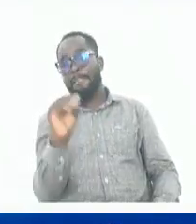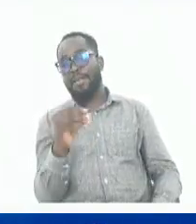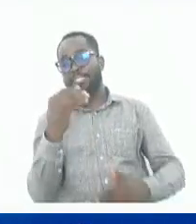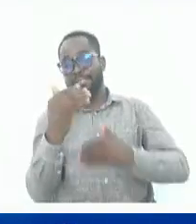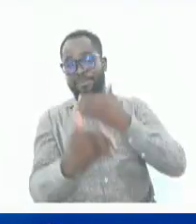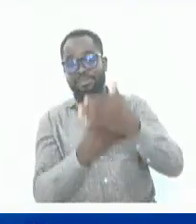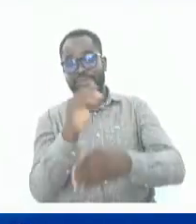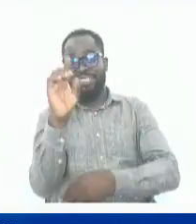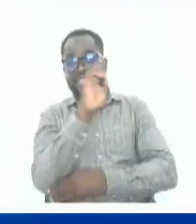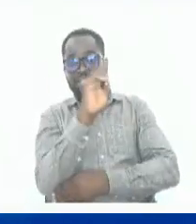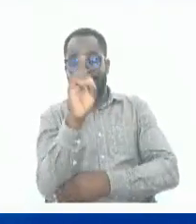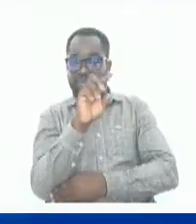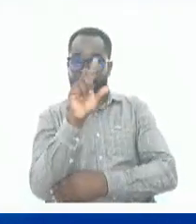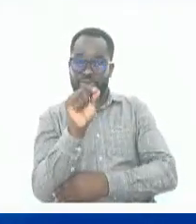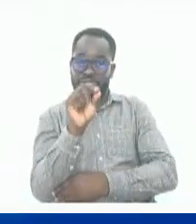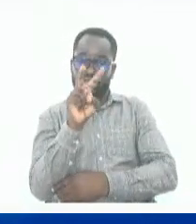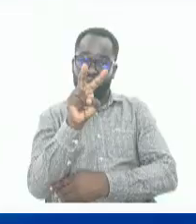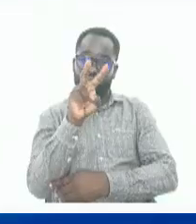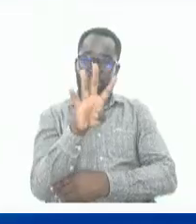In December 2024,